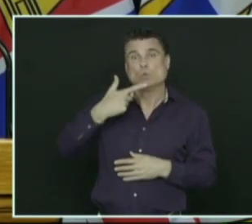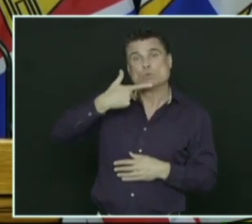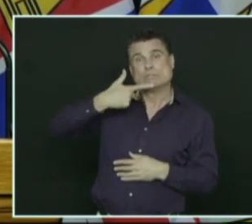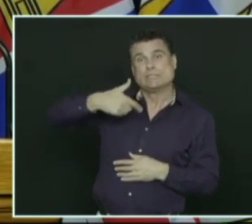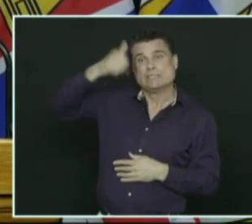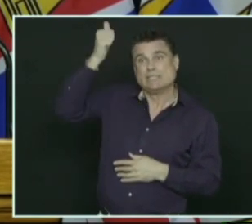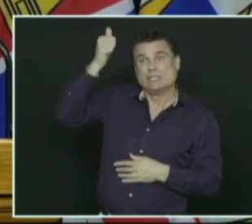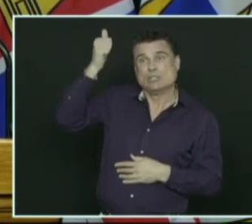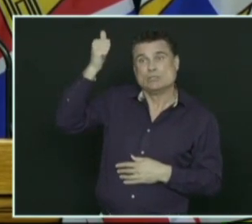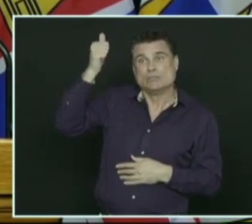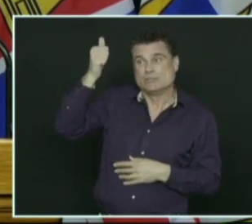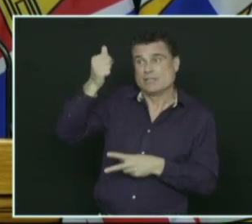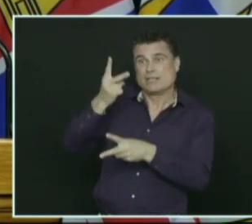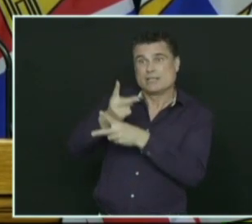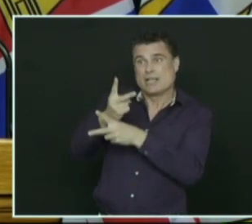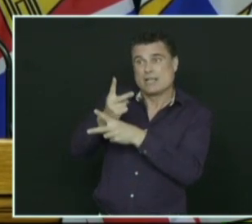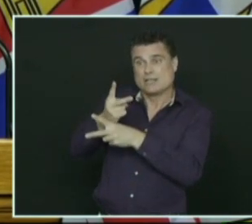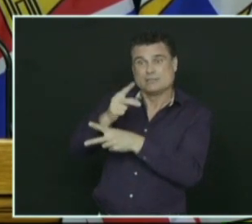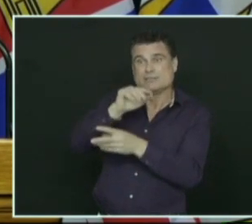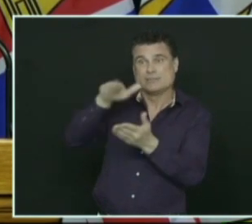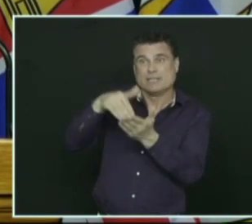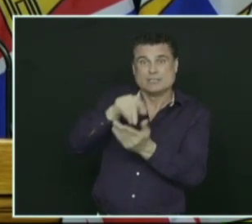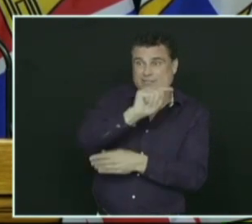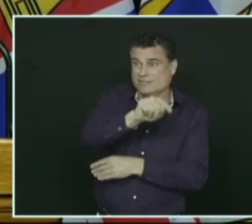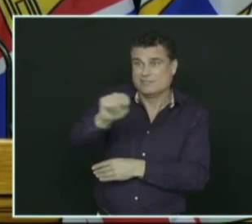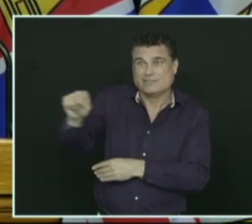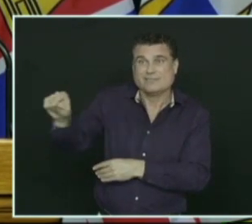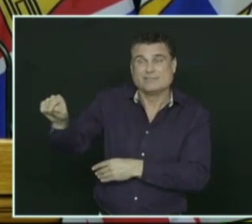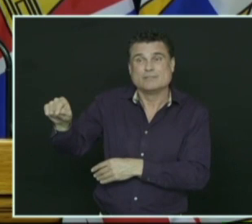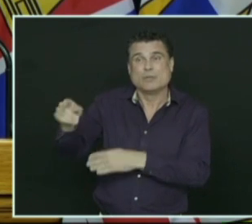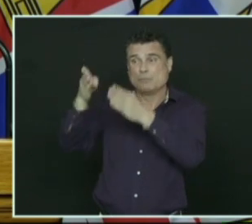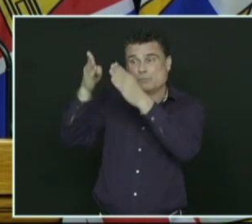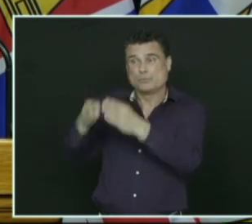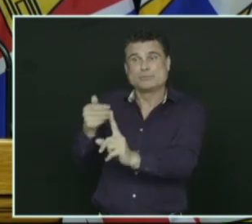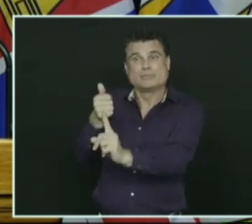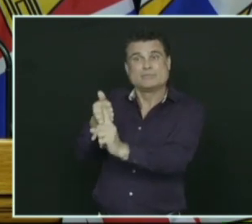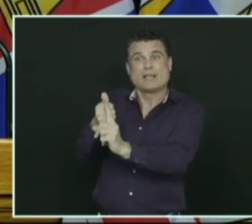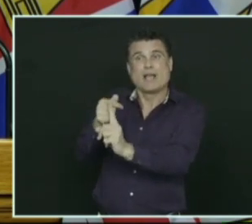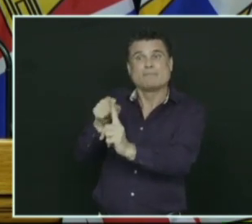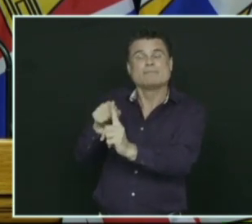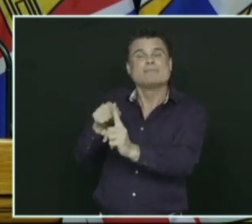their rights are being violated during a state of emergency and ordering beaches to shut down?